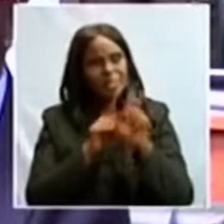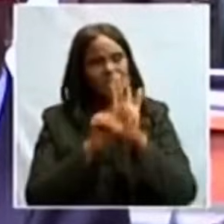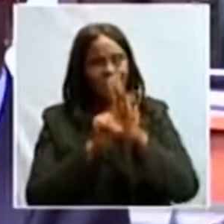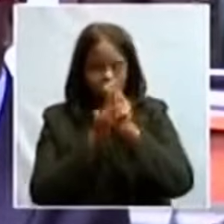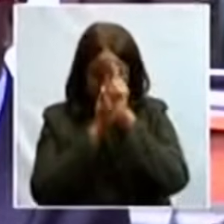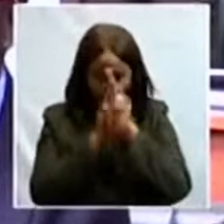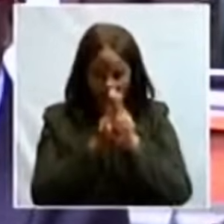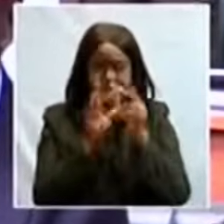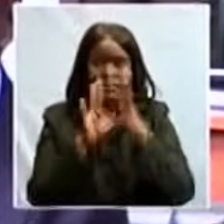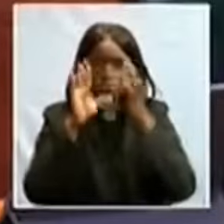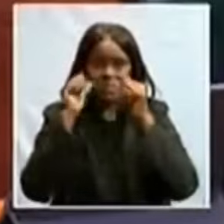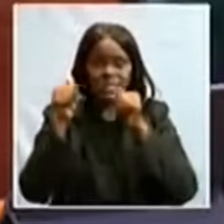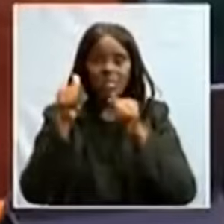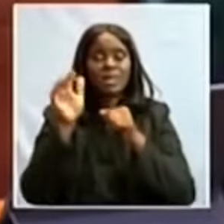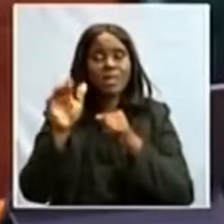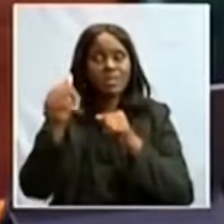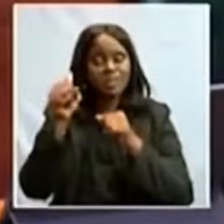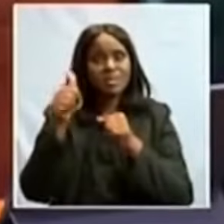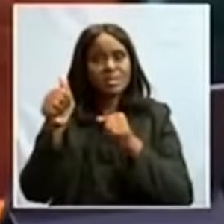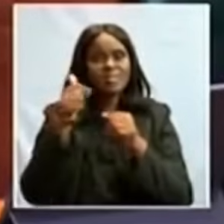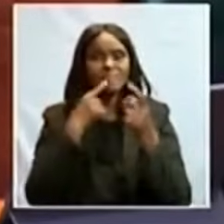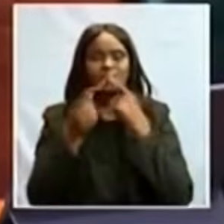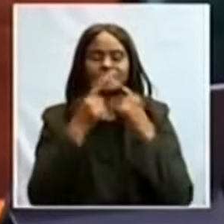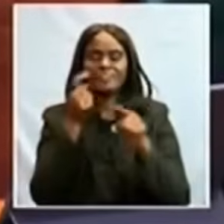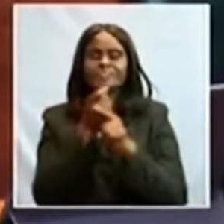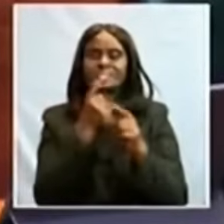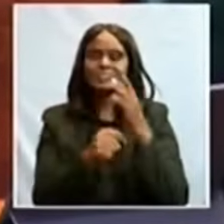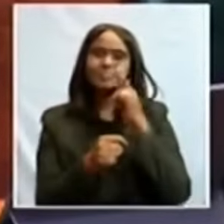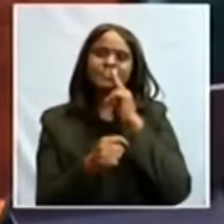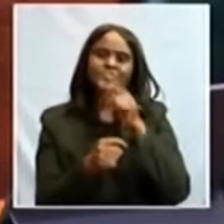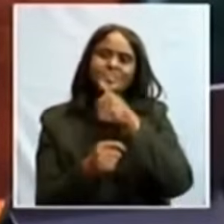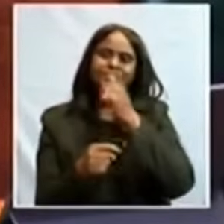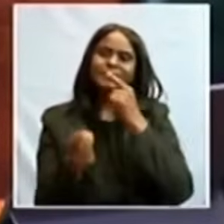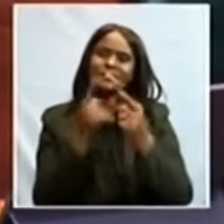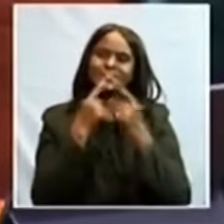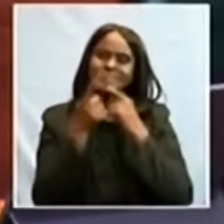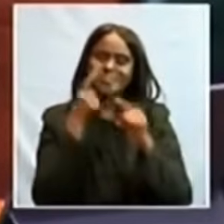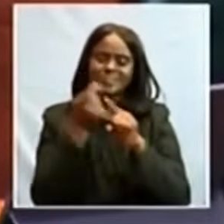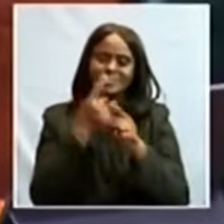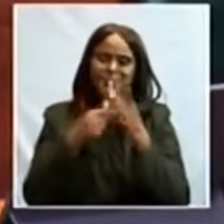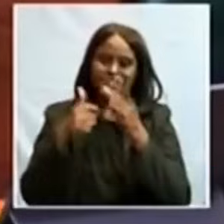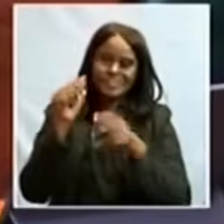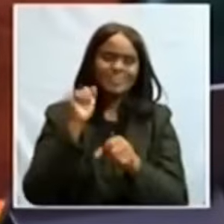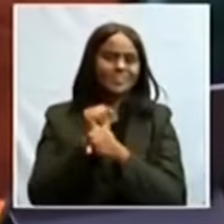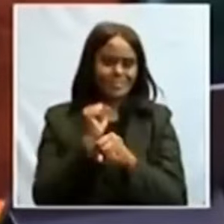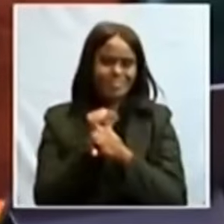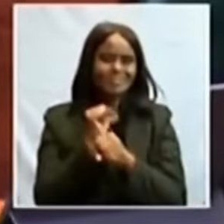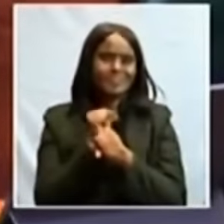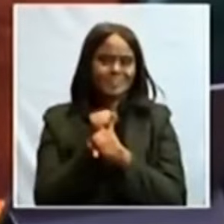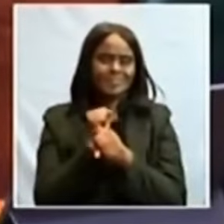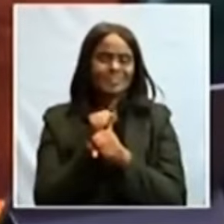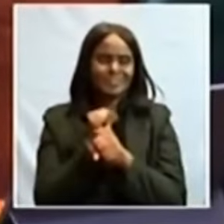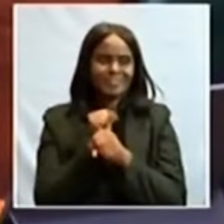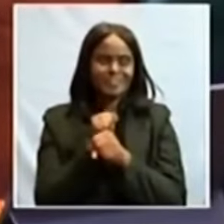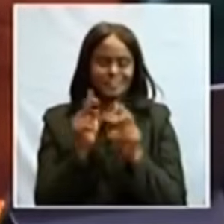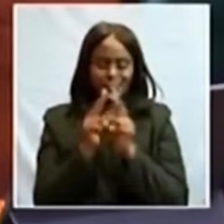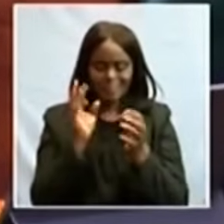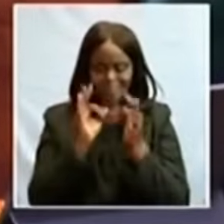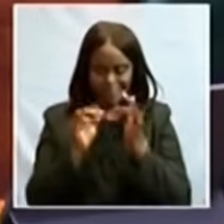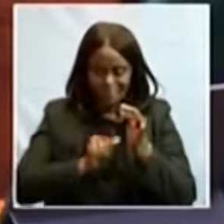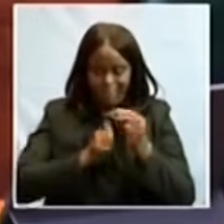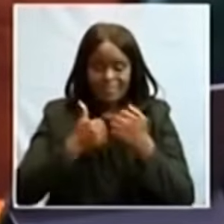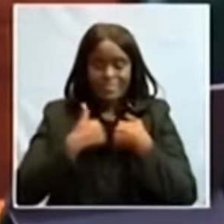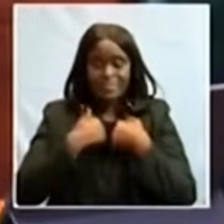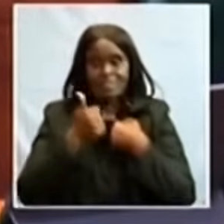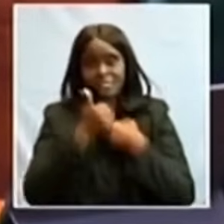honor, the Vice President herself? She's speaking from facts. She's speaking from what she's doing. So if we have